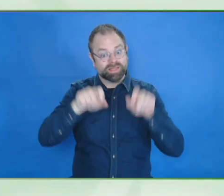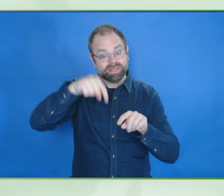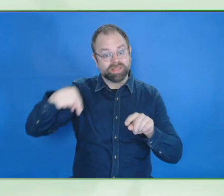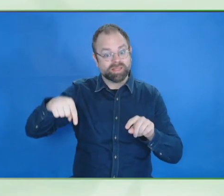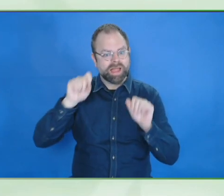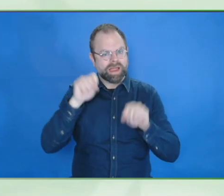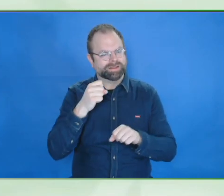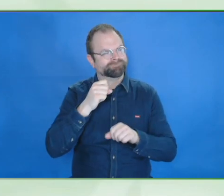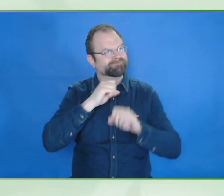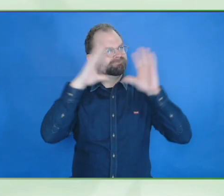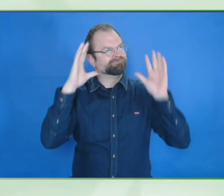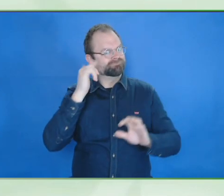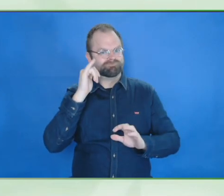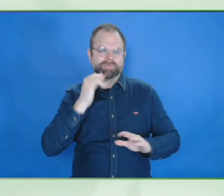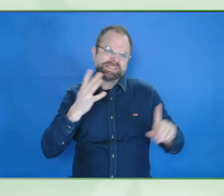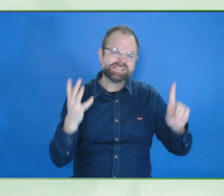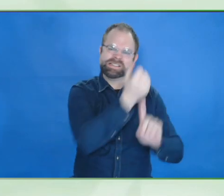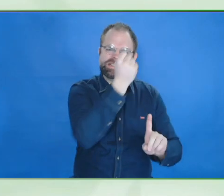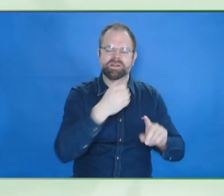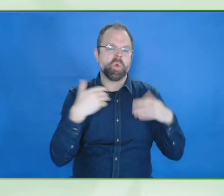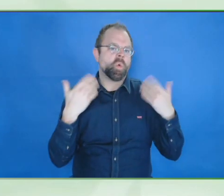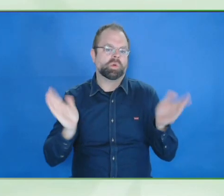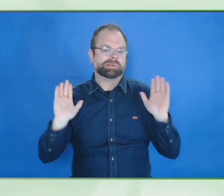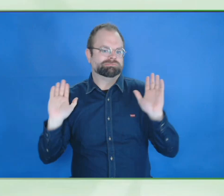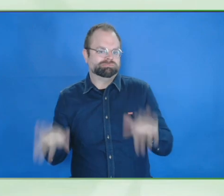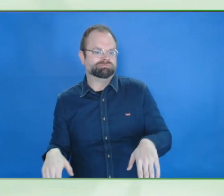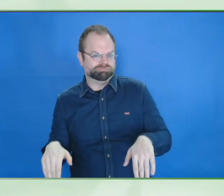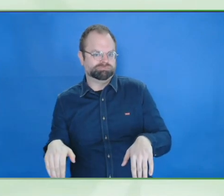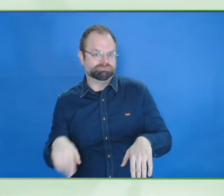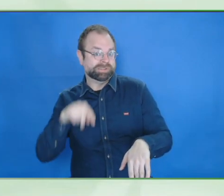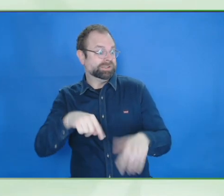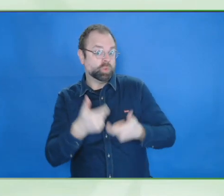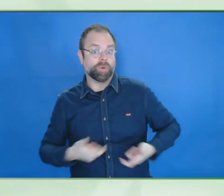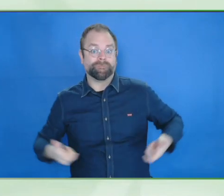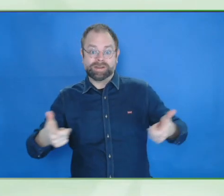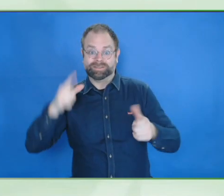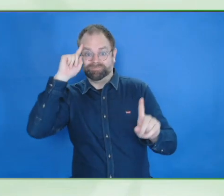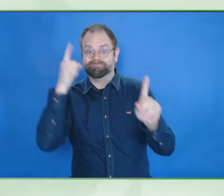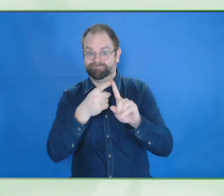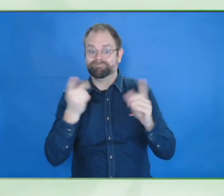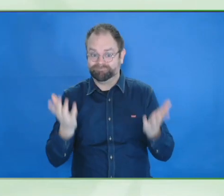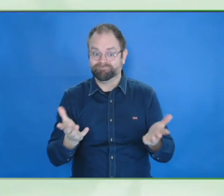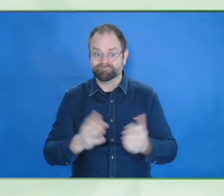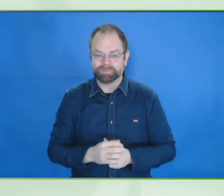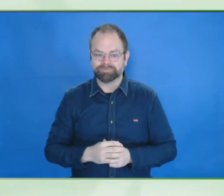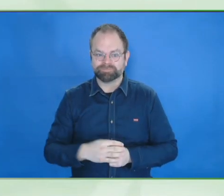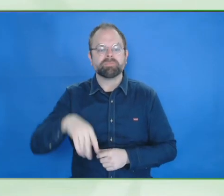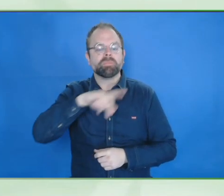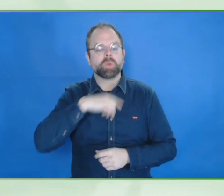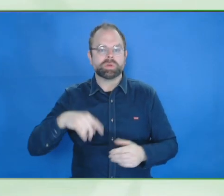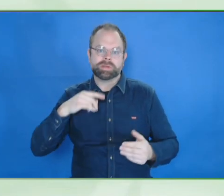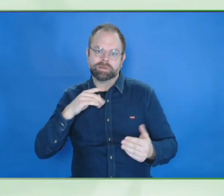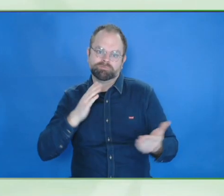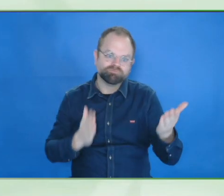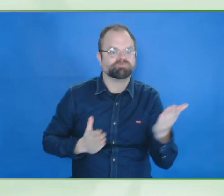to go home with some information, and that's why we're all here to learn from these wonderful entrepreneurs and inventors. So next we have Klaus